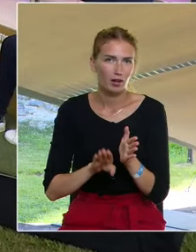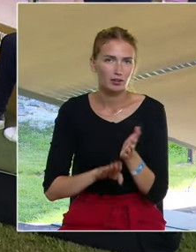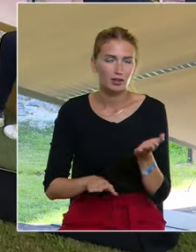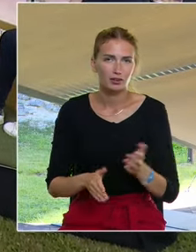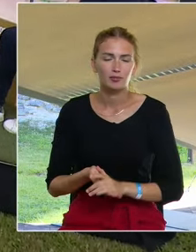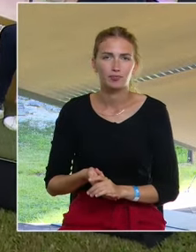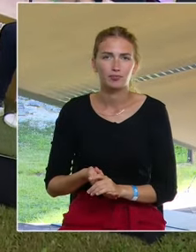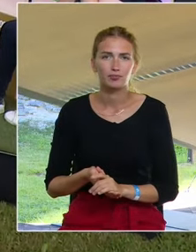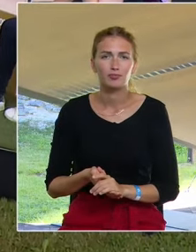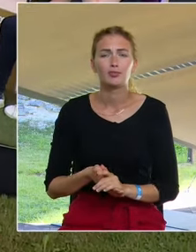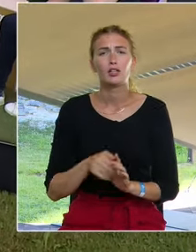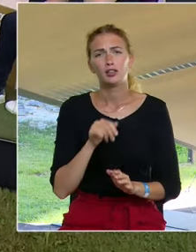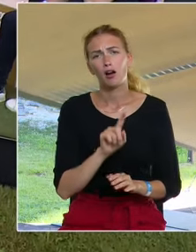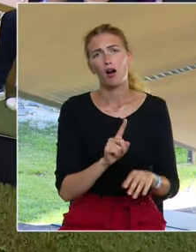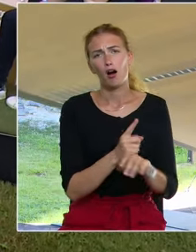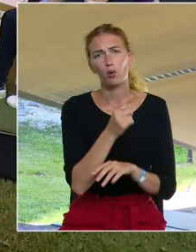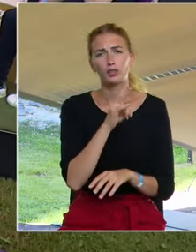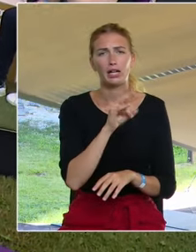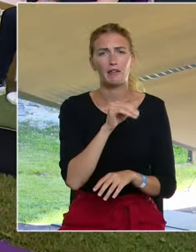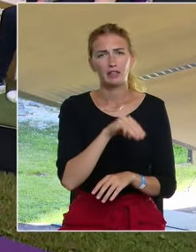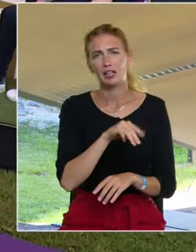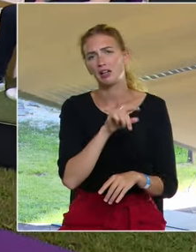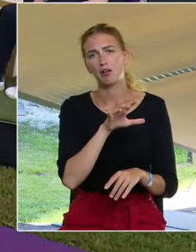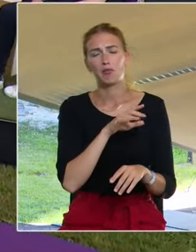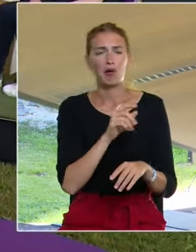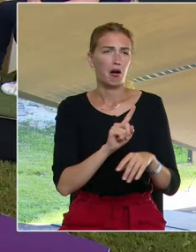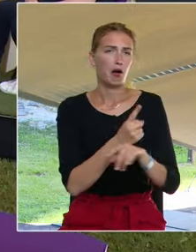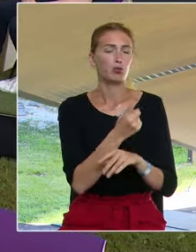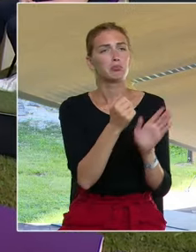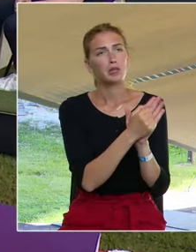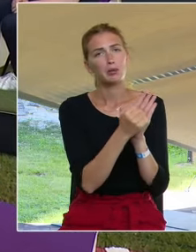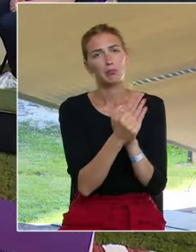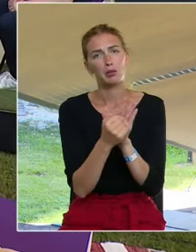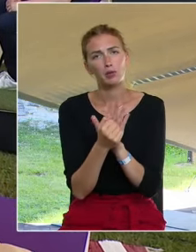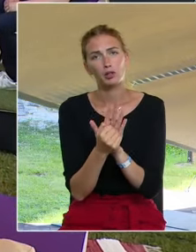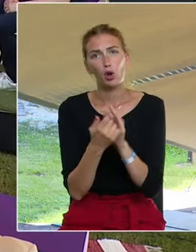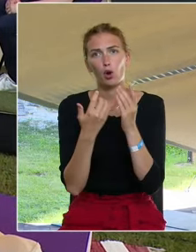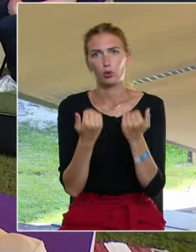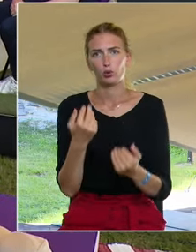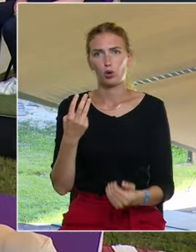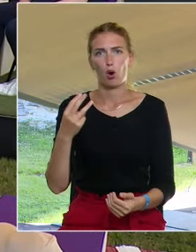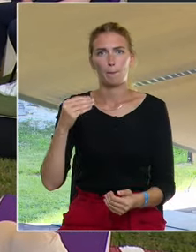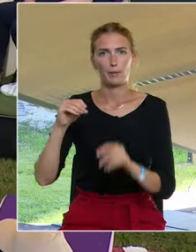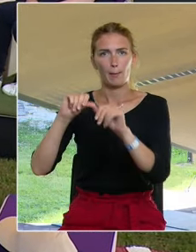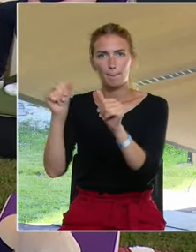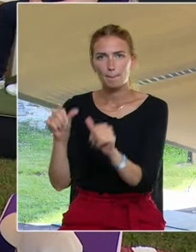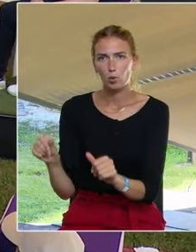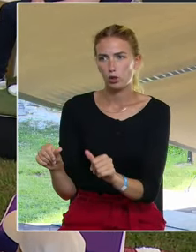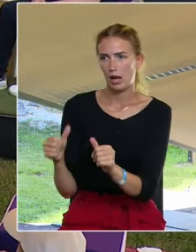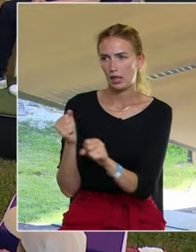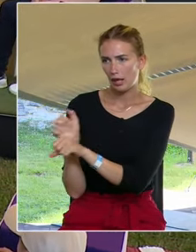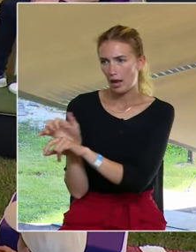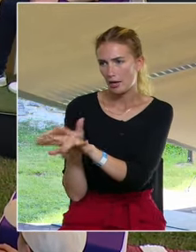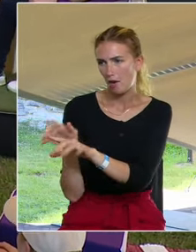What started as pictures have then become, in my work, 3D models and interactive things, not